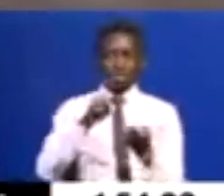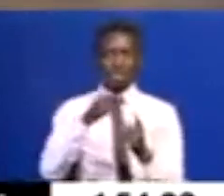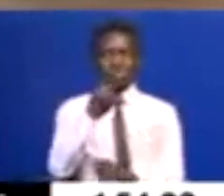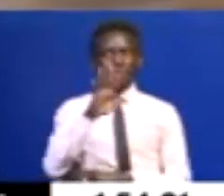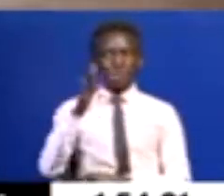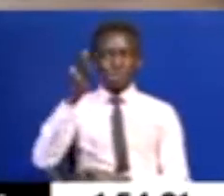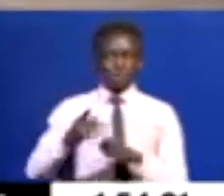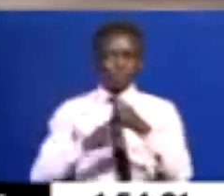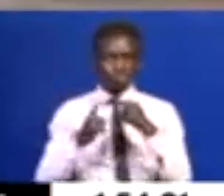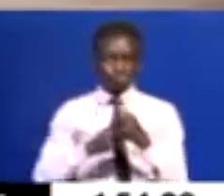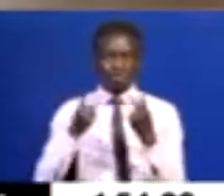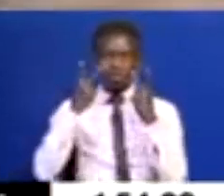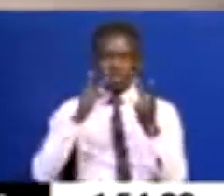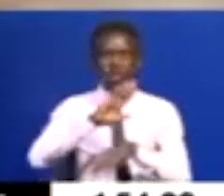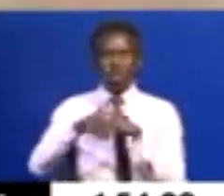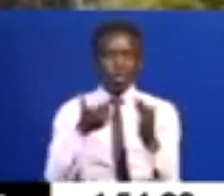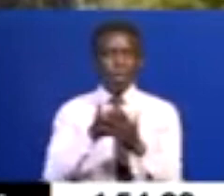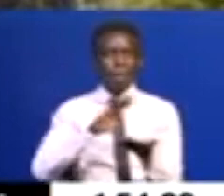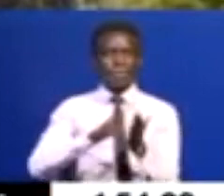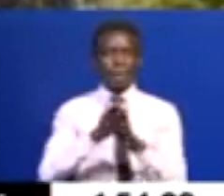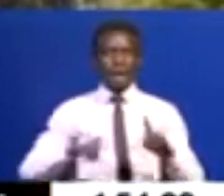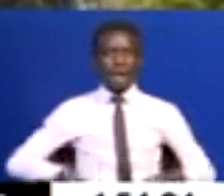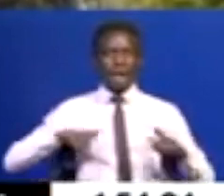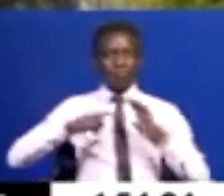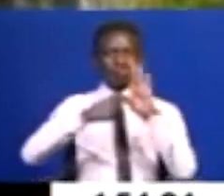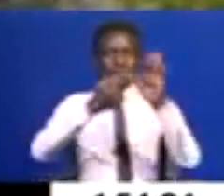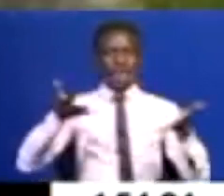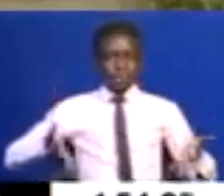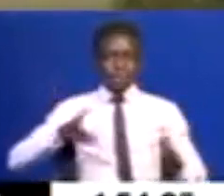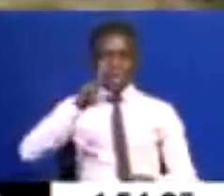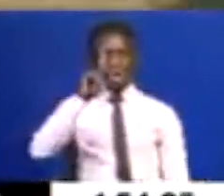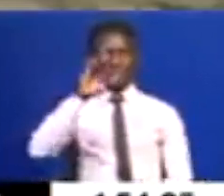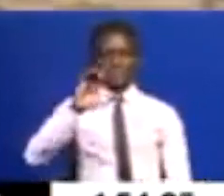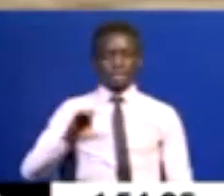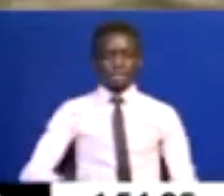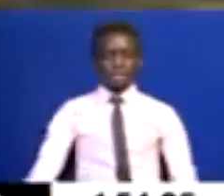five stages beamed live on KBC Channel 1. For Lunchtime News, I'm Daniel Mwendwa.